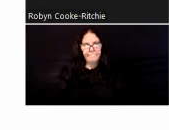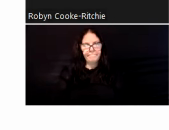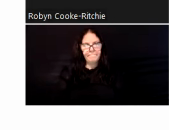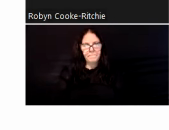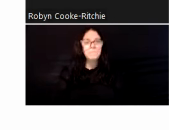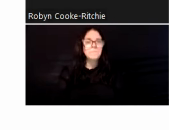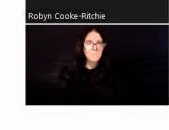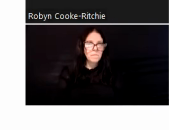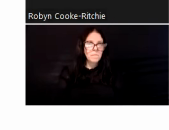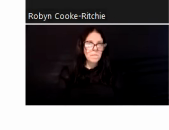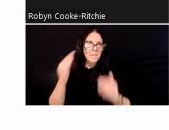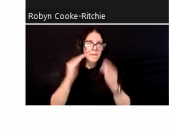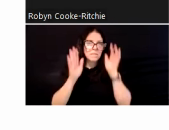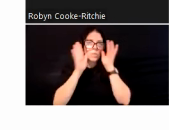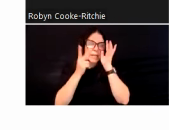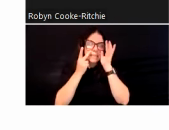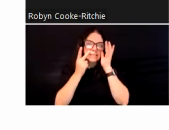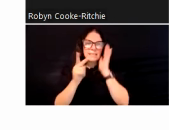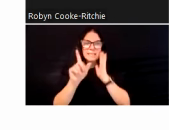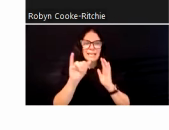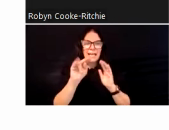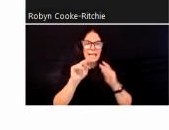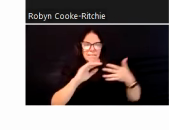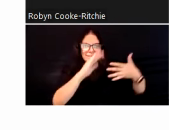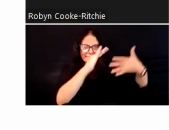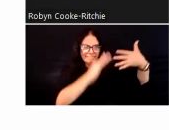Then you will see a link for training down near the bottom.